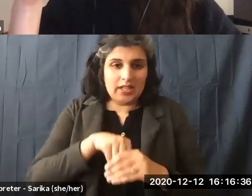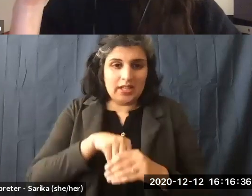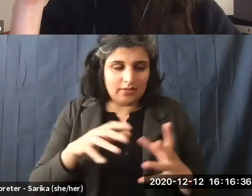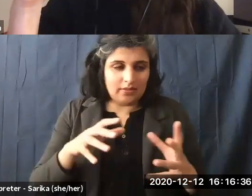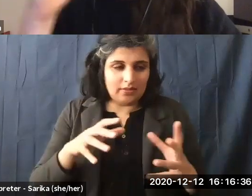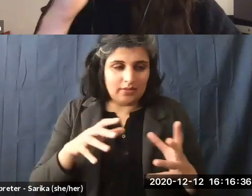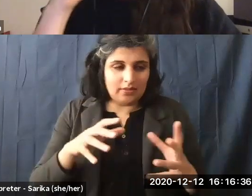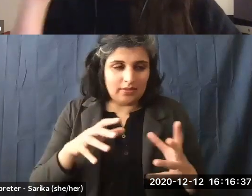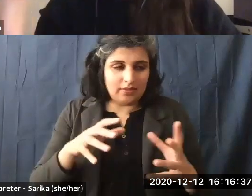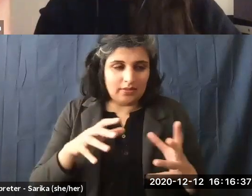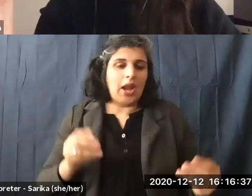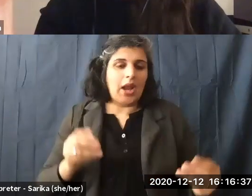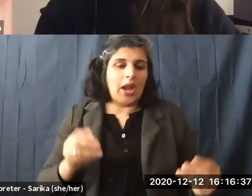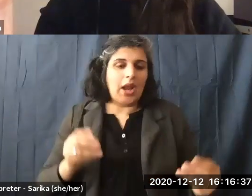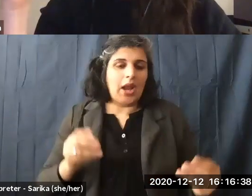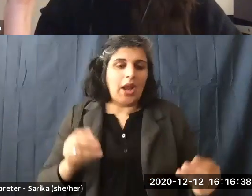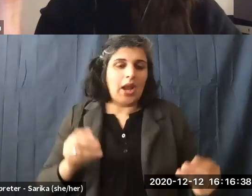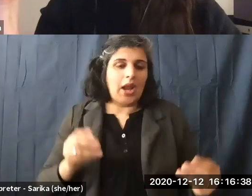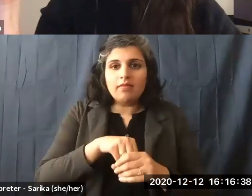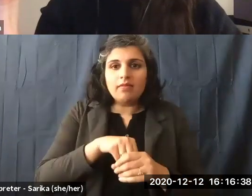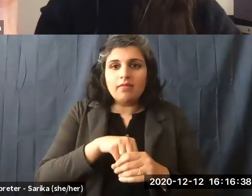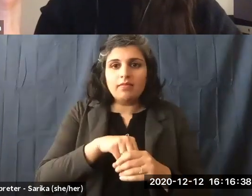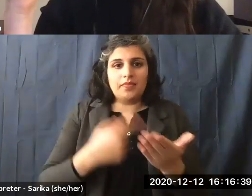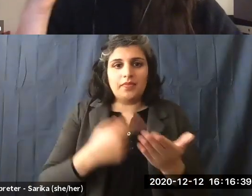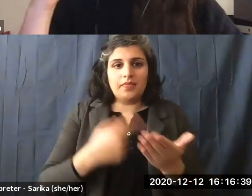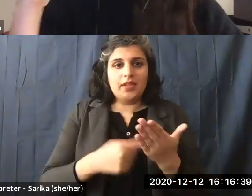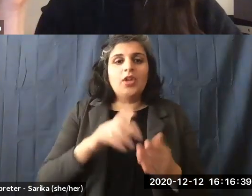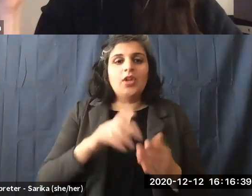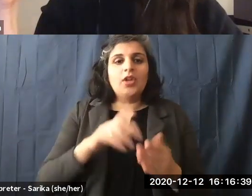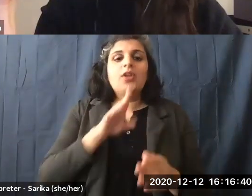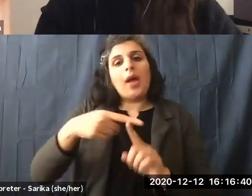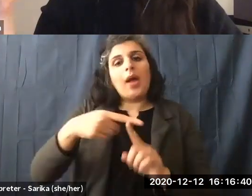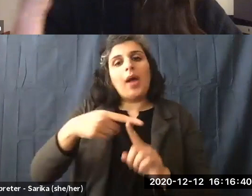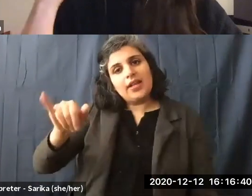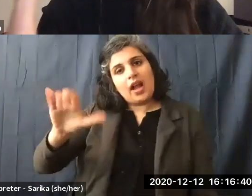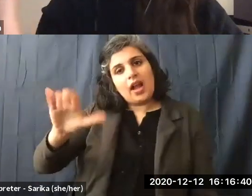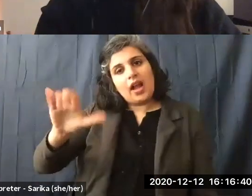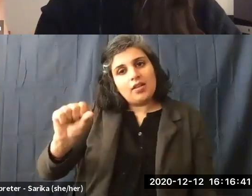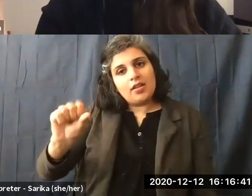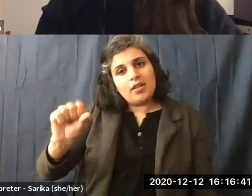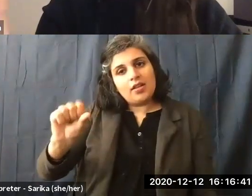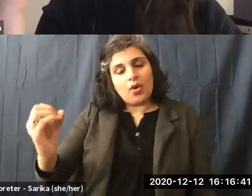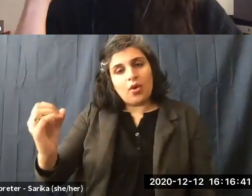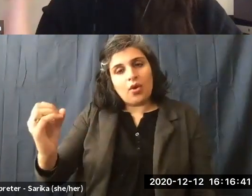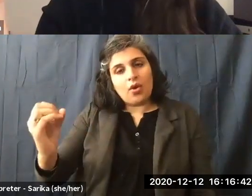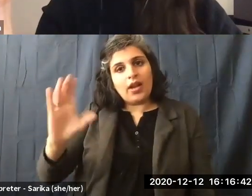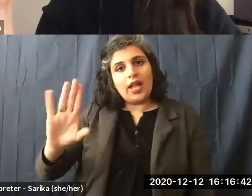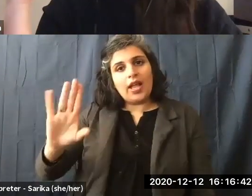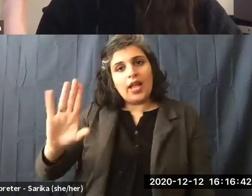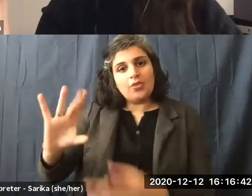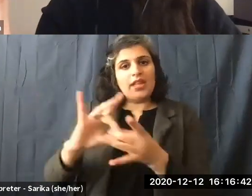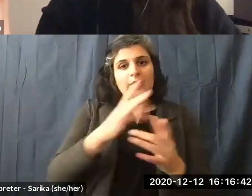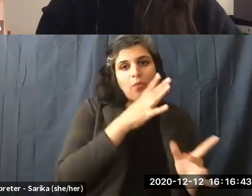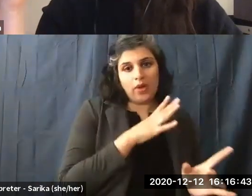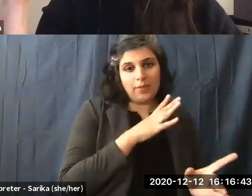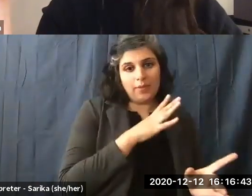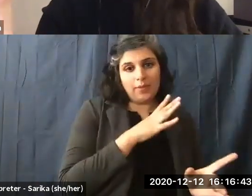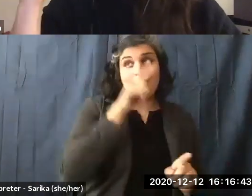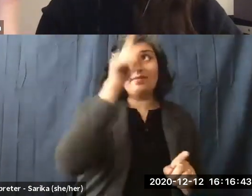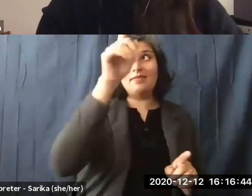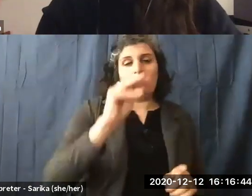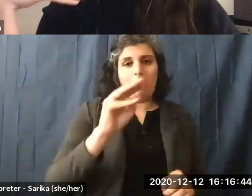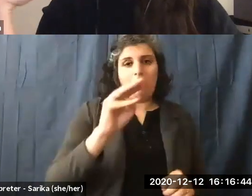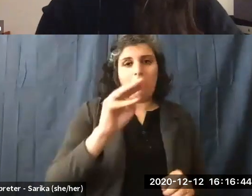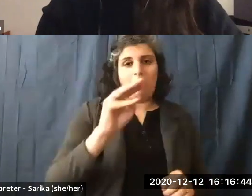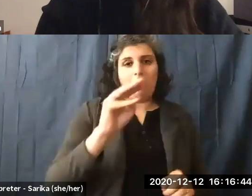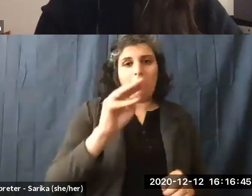of a conversation, like you would speak about Picasso, as you know, what in his relationship to women at MoMA immediately, like that's,